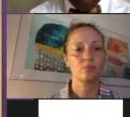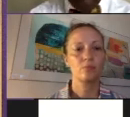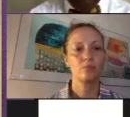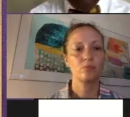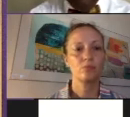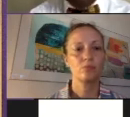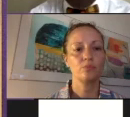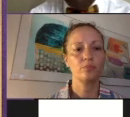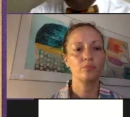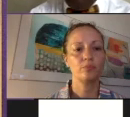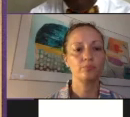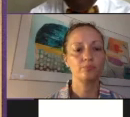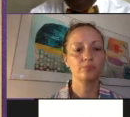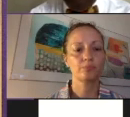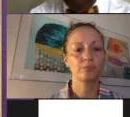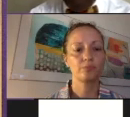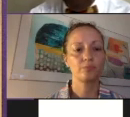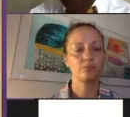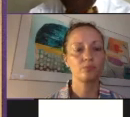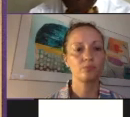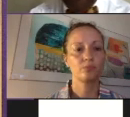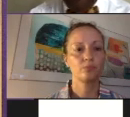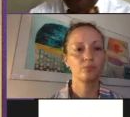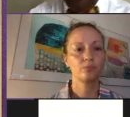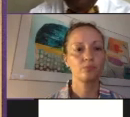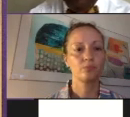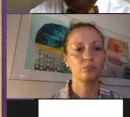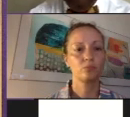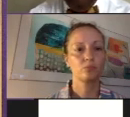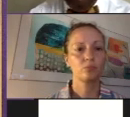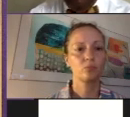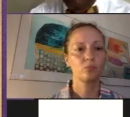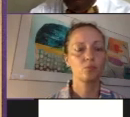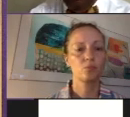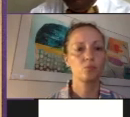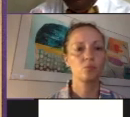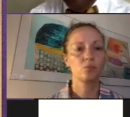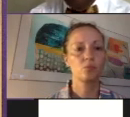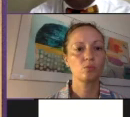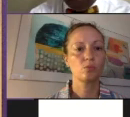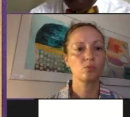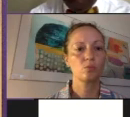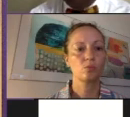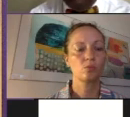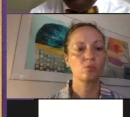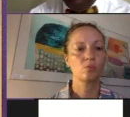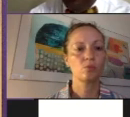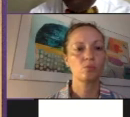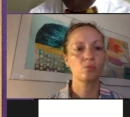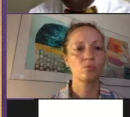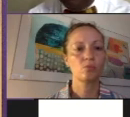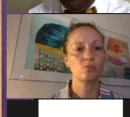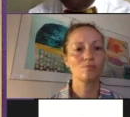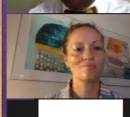So there's a plethora of benefits, you know, dealing with kids who are interested in